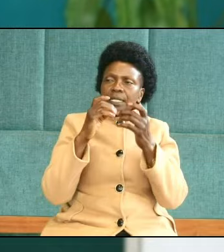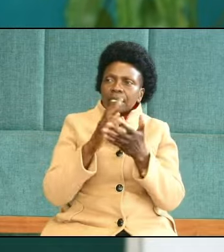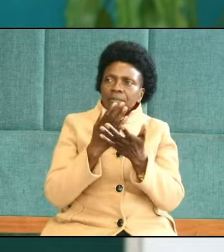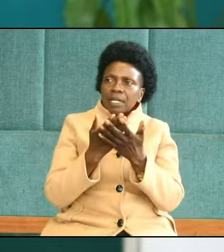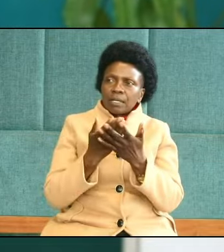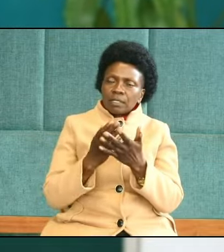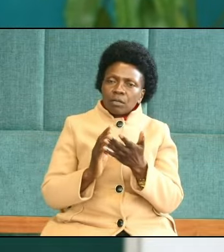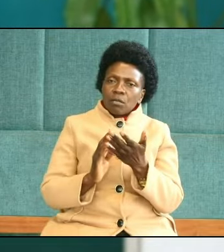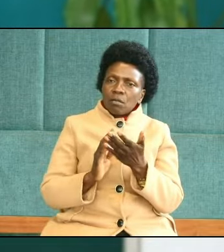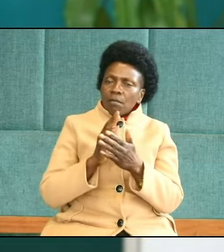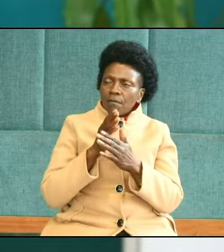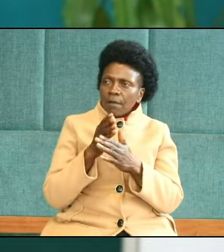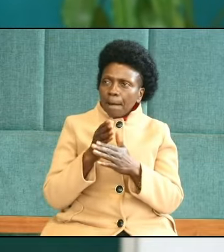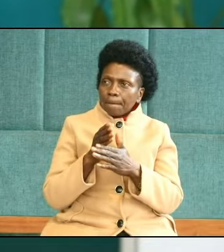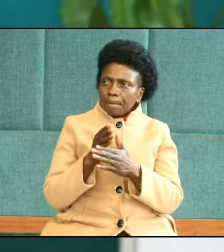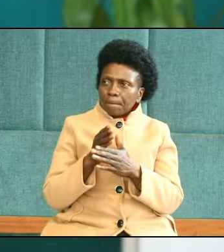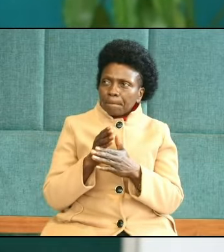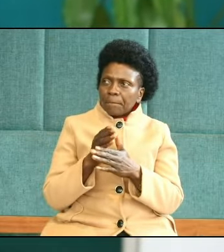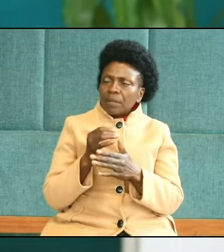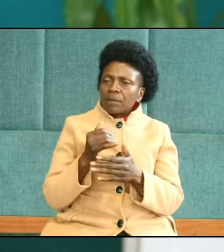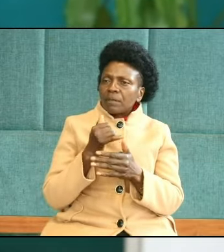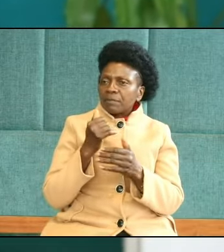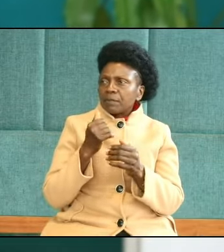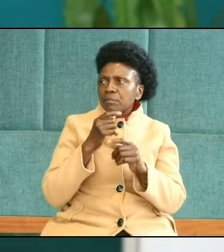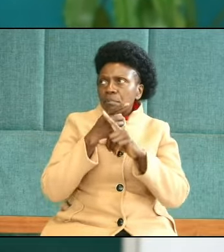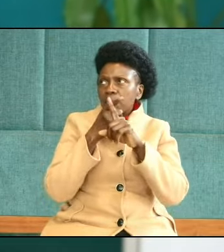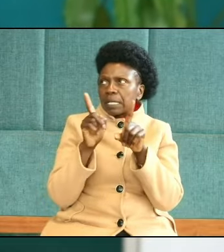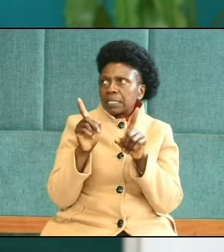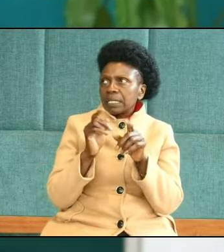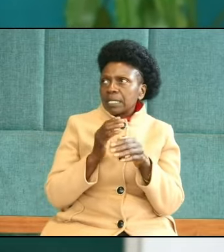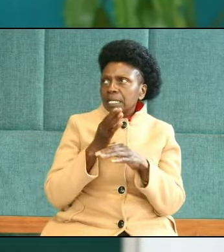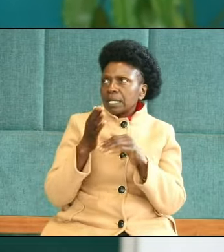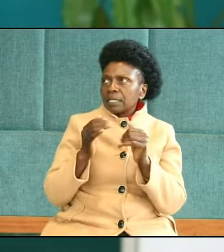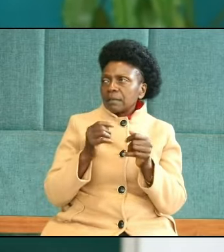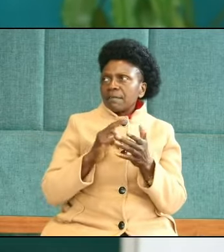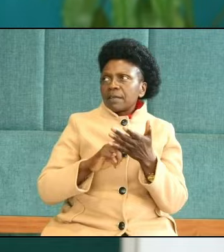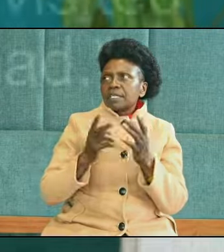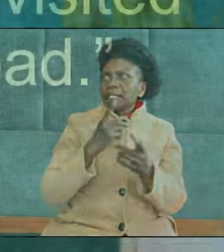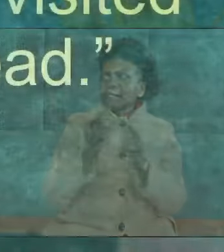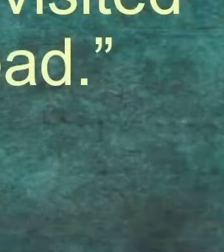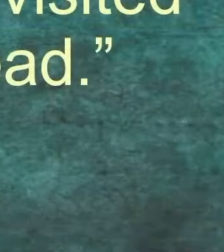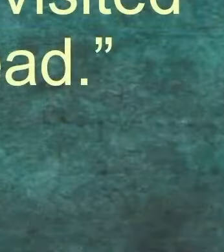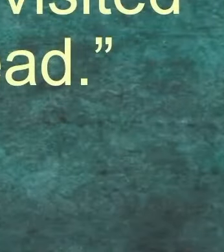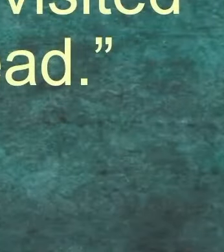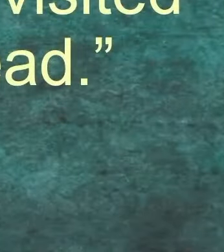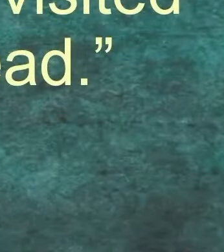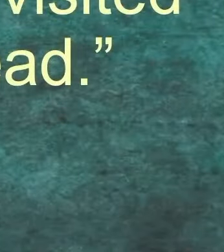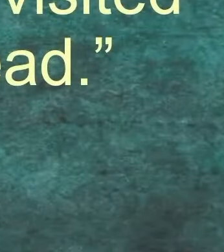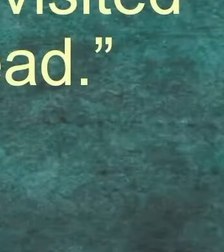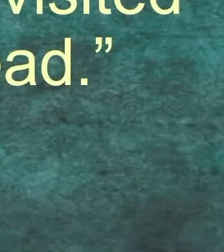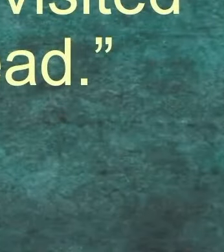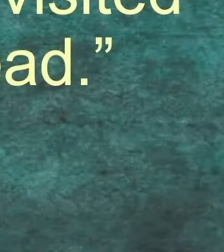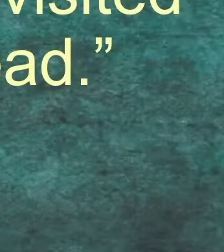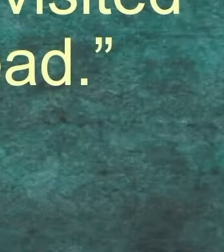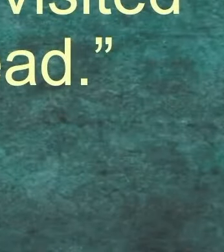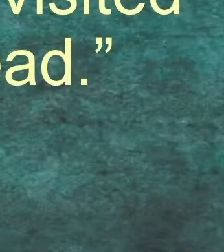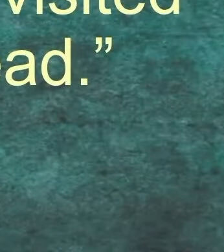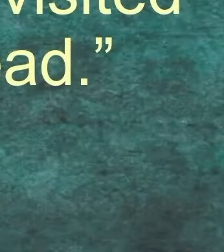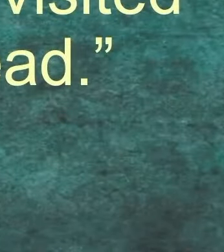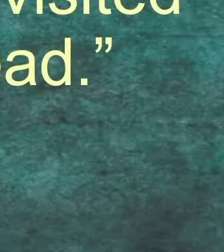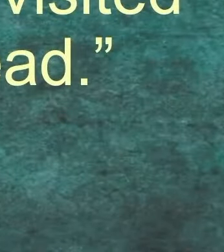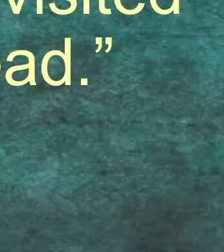sometimes over and we reap the results. But, the next verse says, read it with me, everybody. The Lord